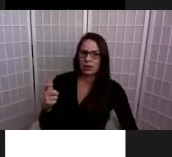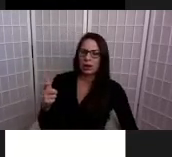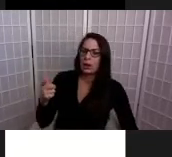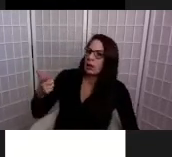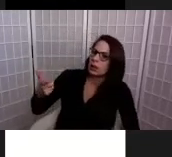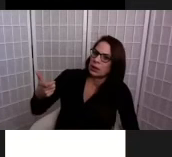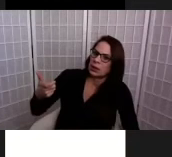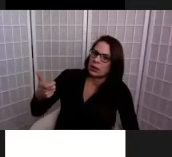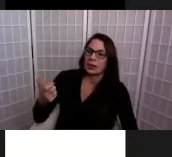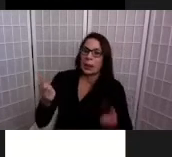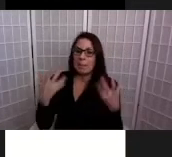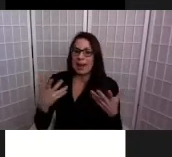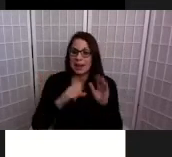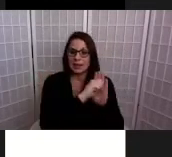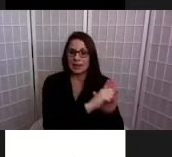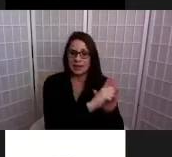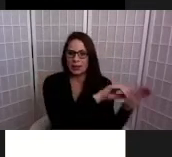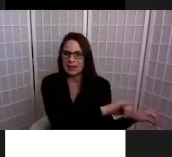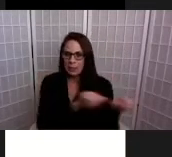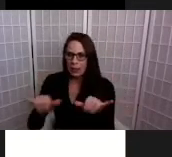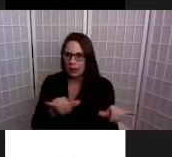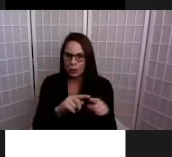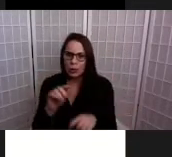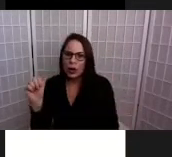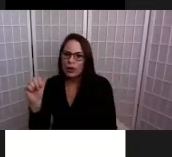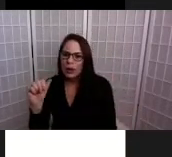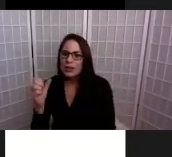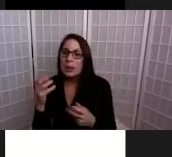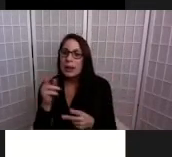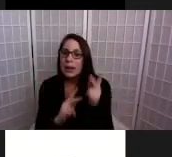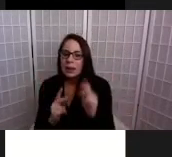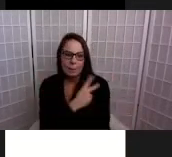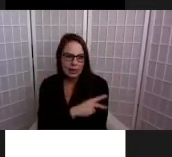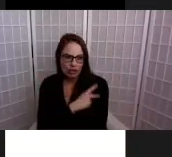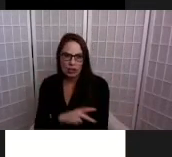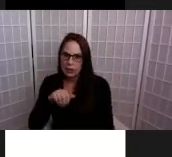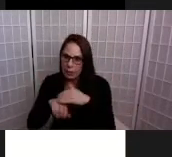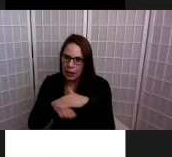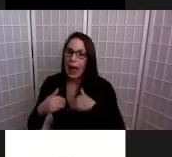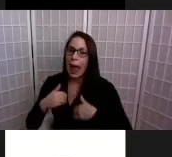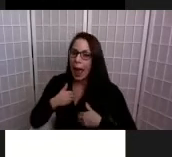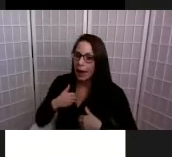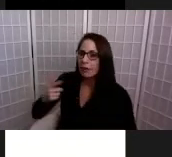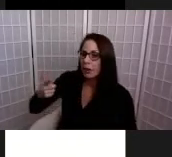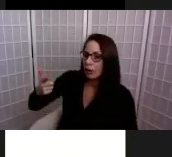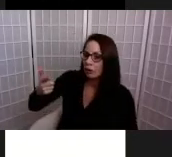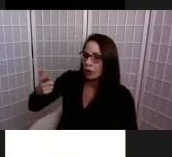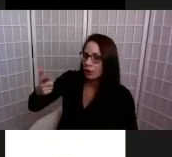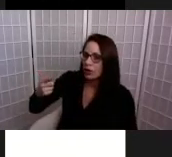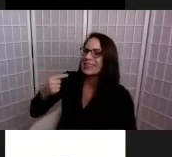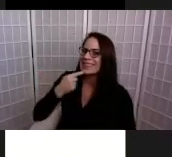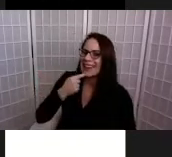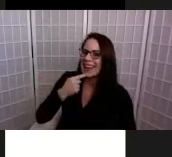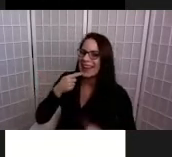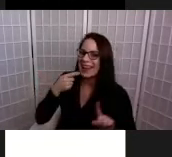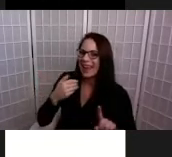finger are similar to arthritis. And I have patients come in frequently who have trigger fingers who tell me, I have arthritis,